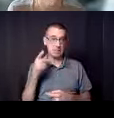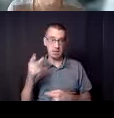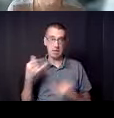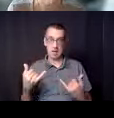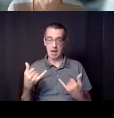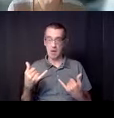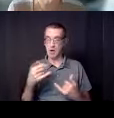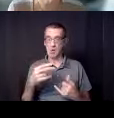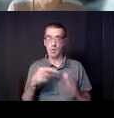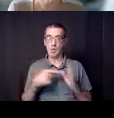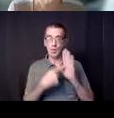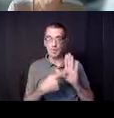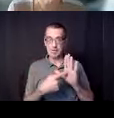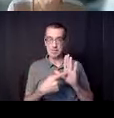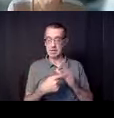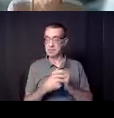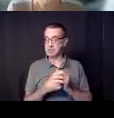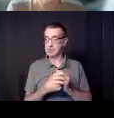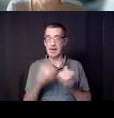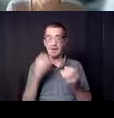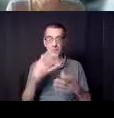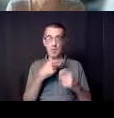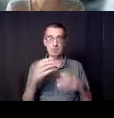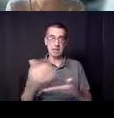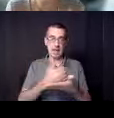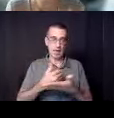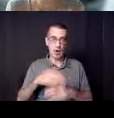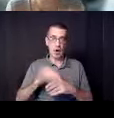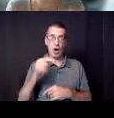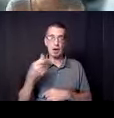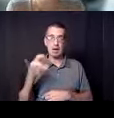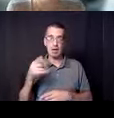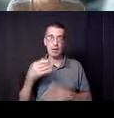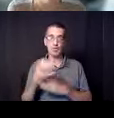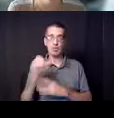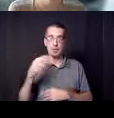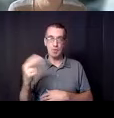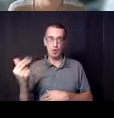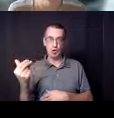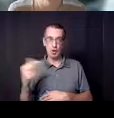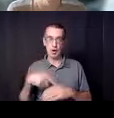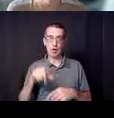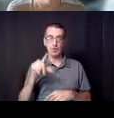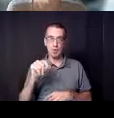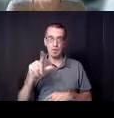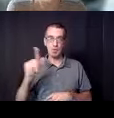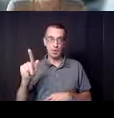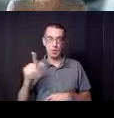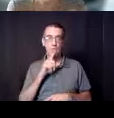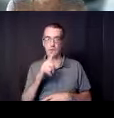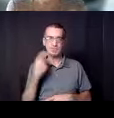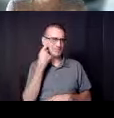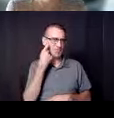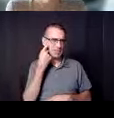now represents information that was gathered August 18th through September 13th of 2021. So very,